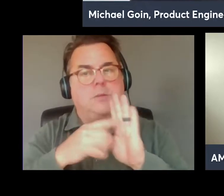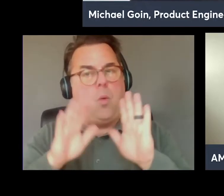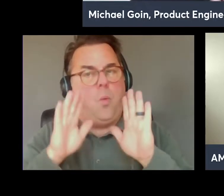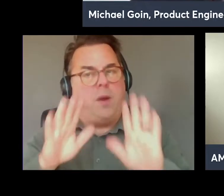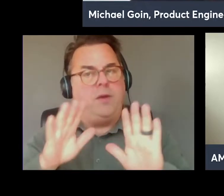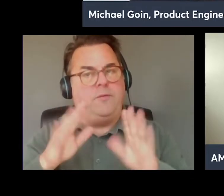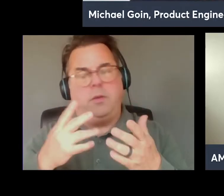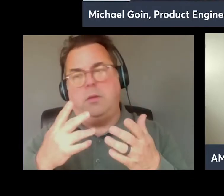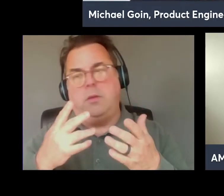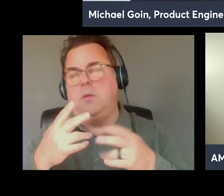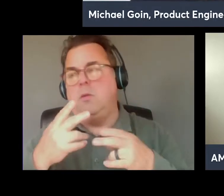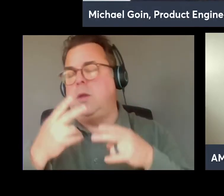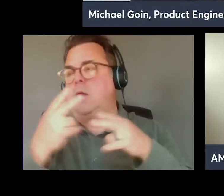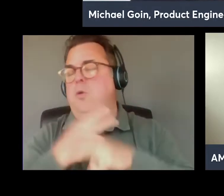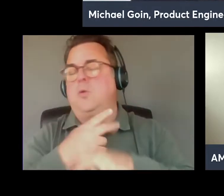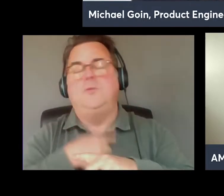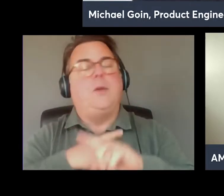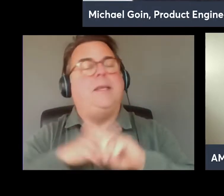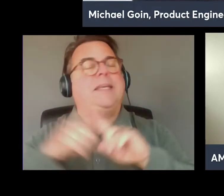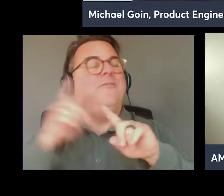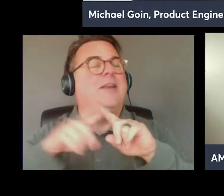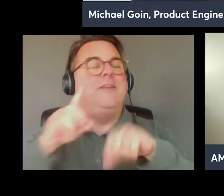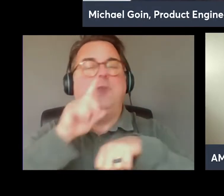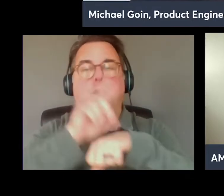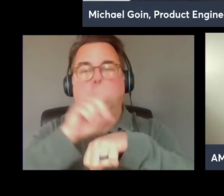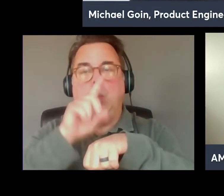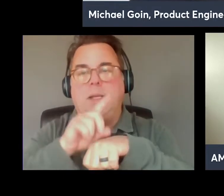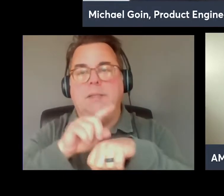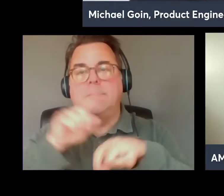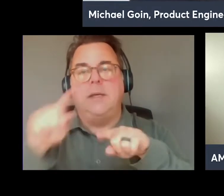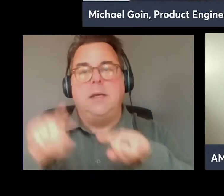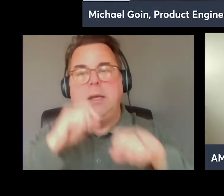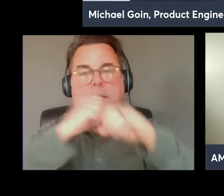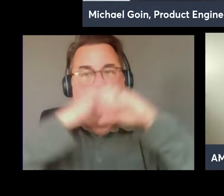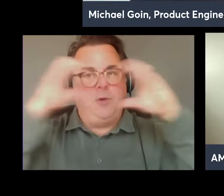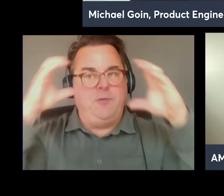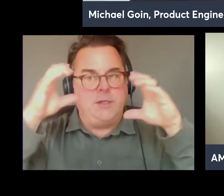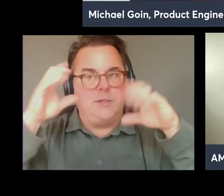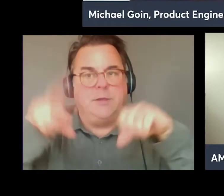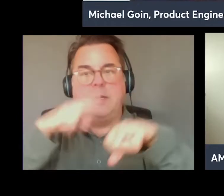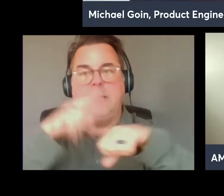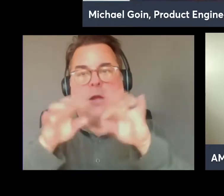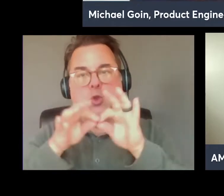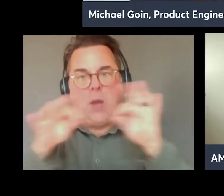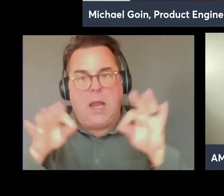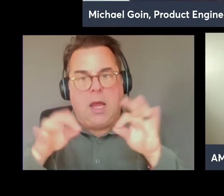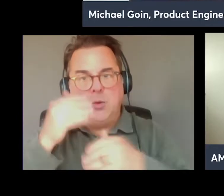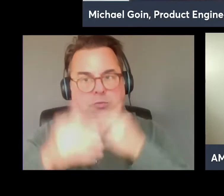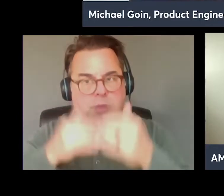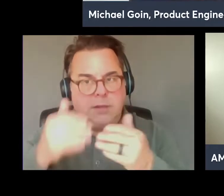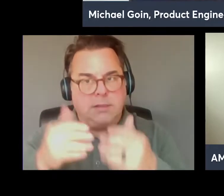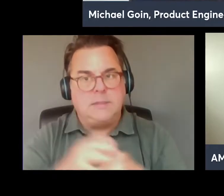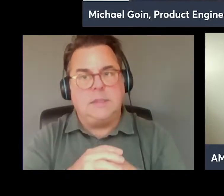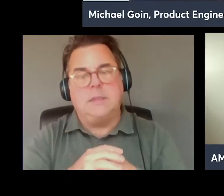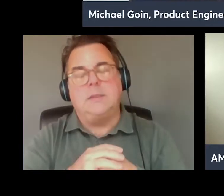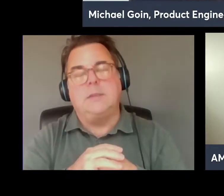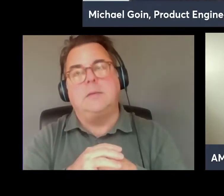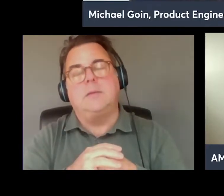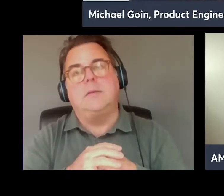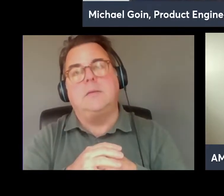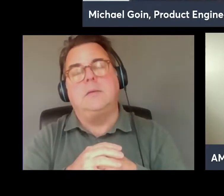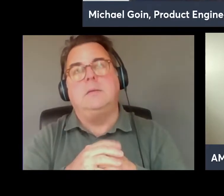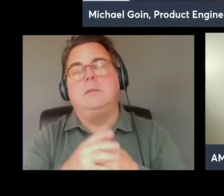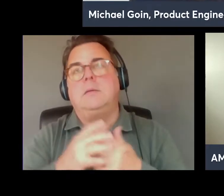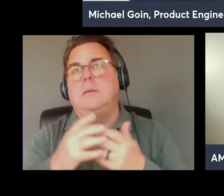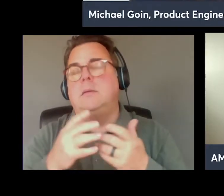a wide variety of tasks, from computer vision to natural language processing to even